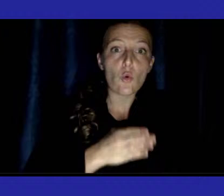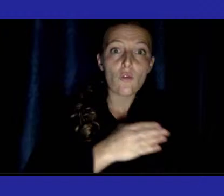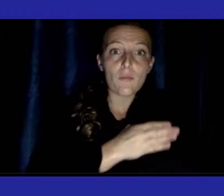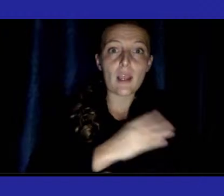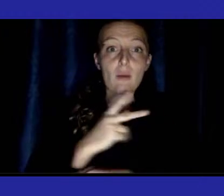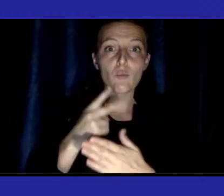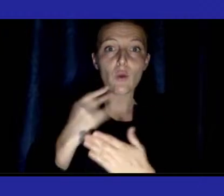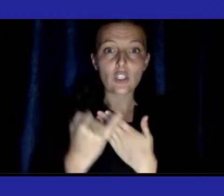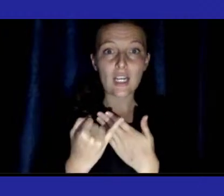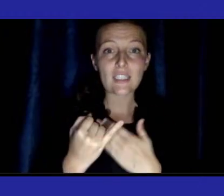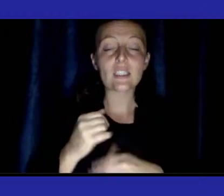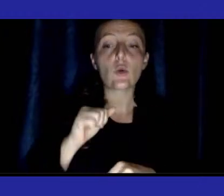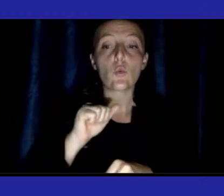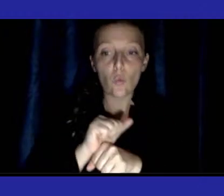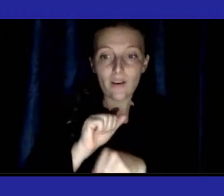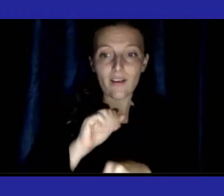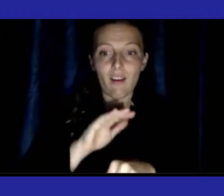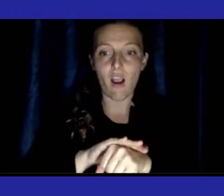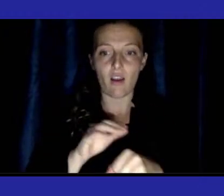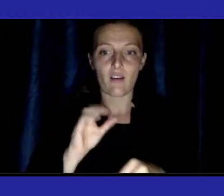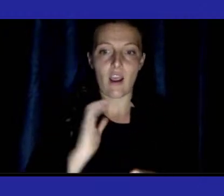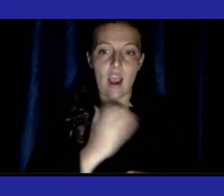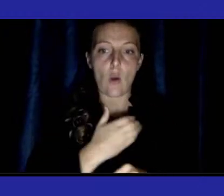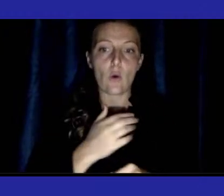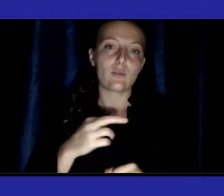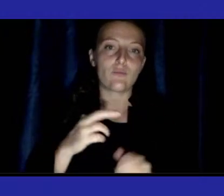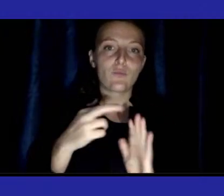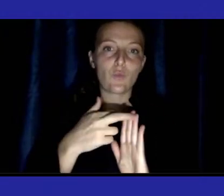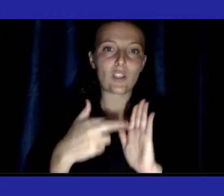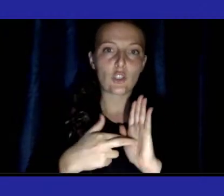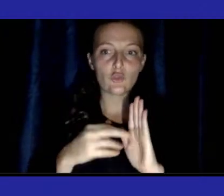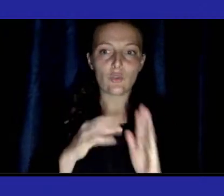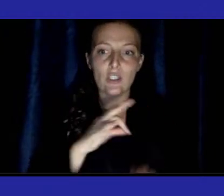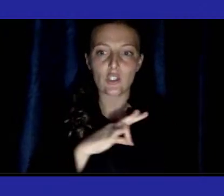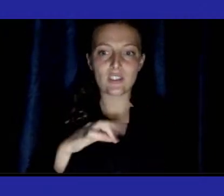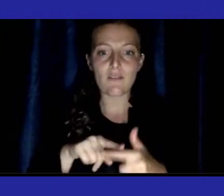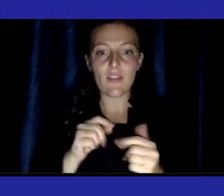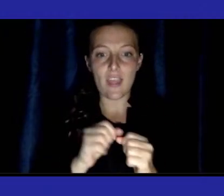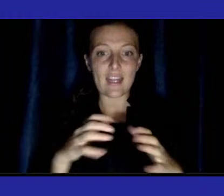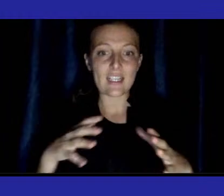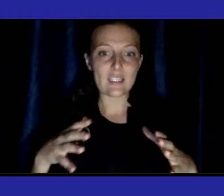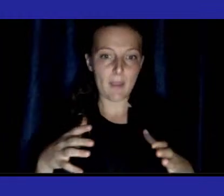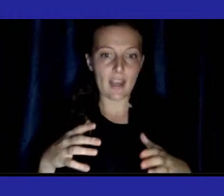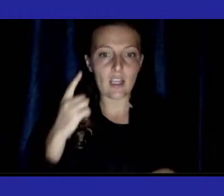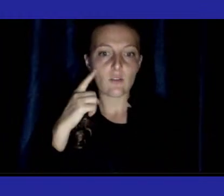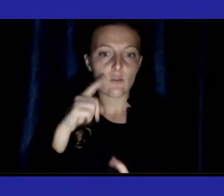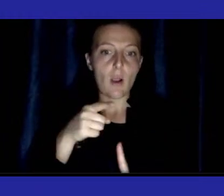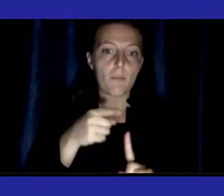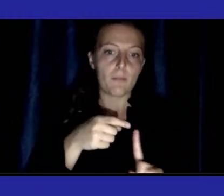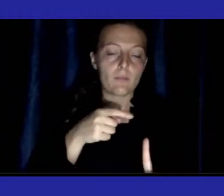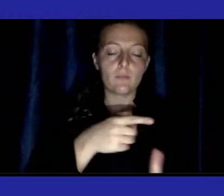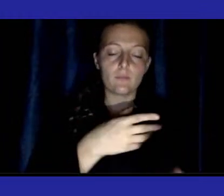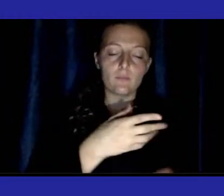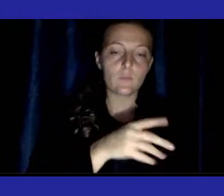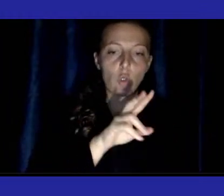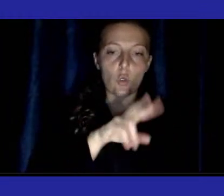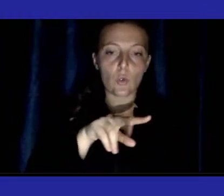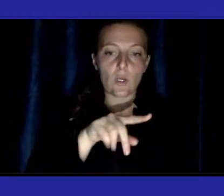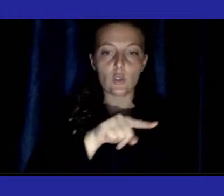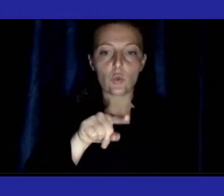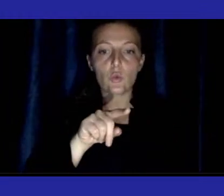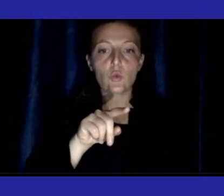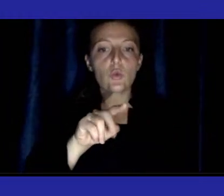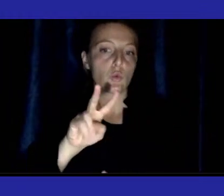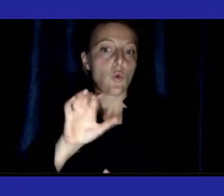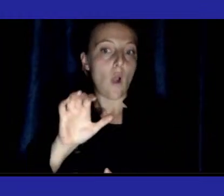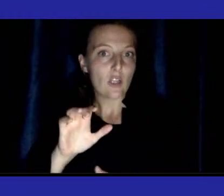expanding ethnicities from 20 to 200, right, to match the census. Right. And so that was quality improvement just to get the data to be able to apply